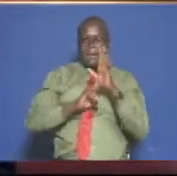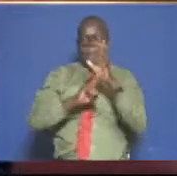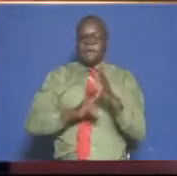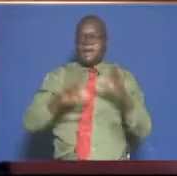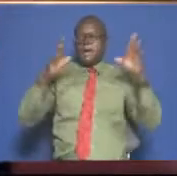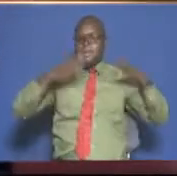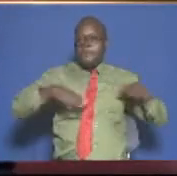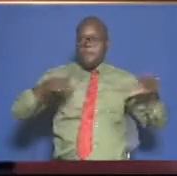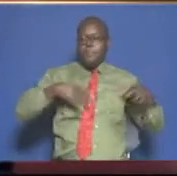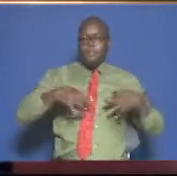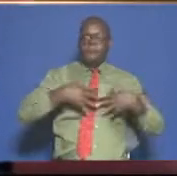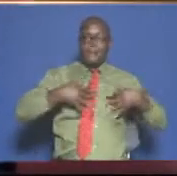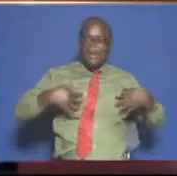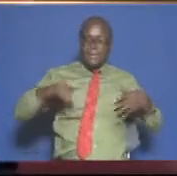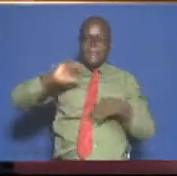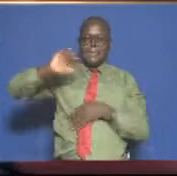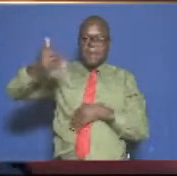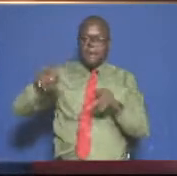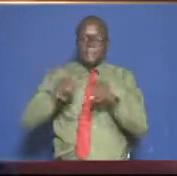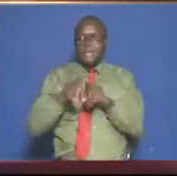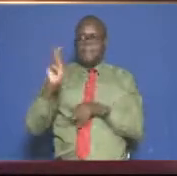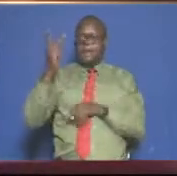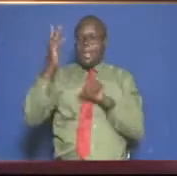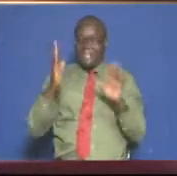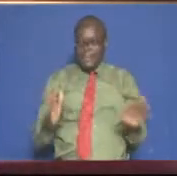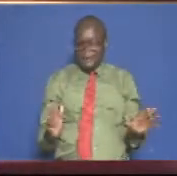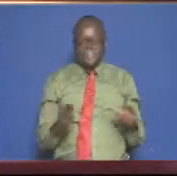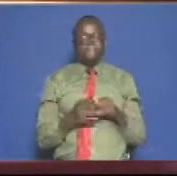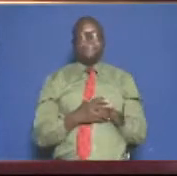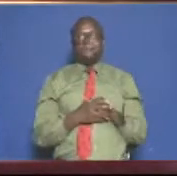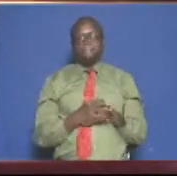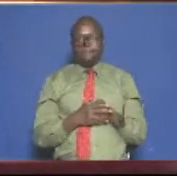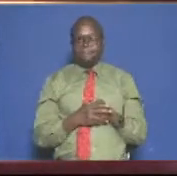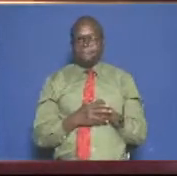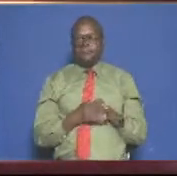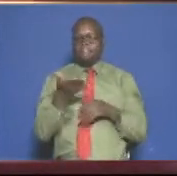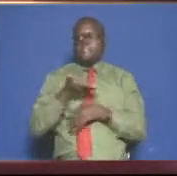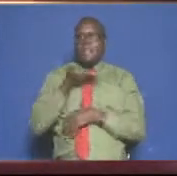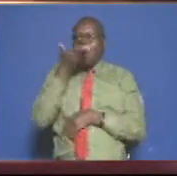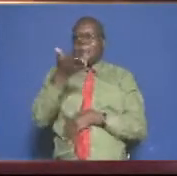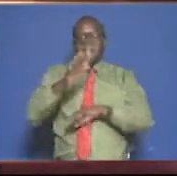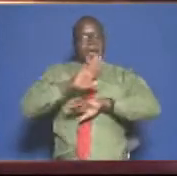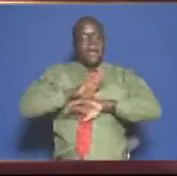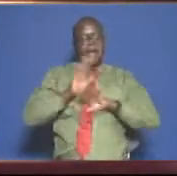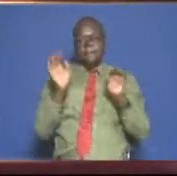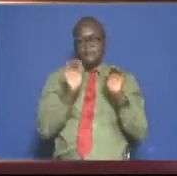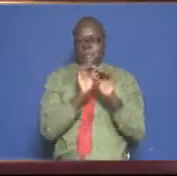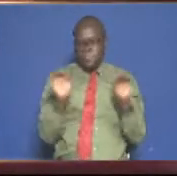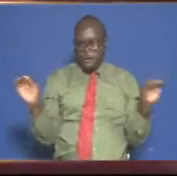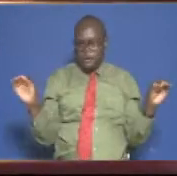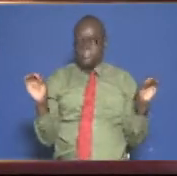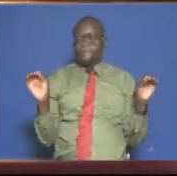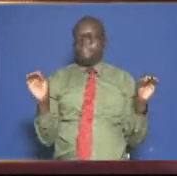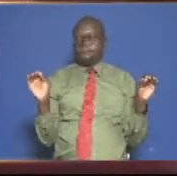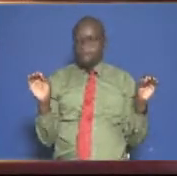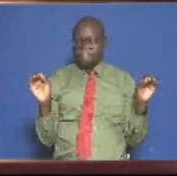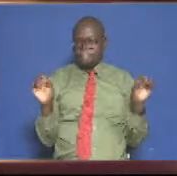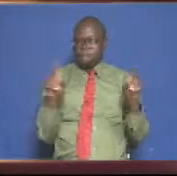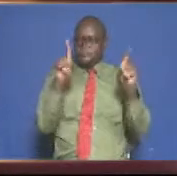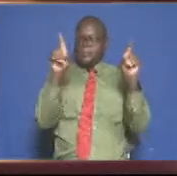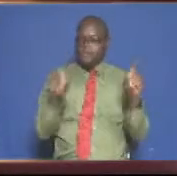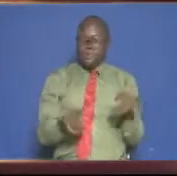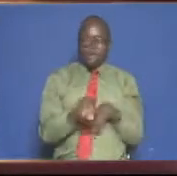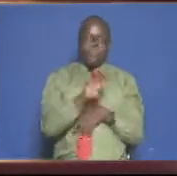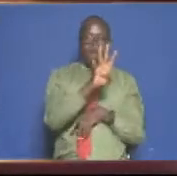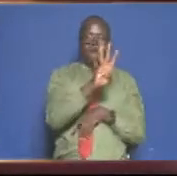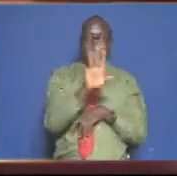Township, but even the greater people of Kenya. Mr. Speaker, this answer is unsatisfactory. Deliberately, question